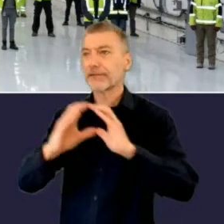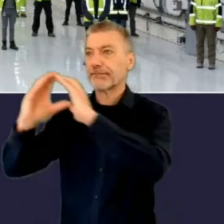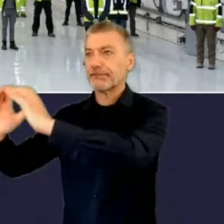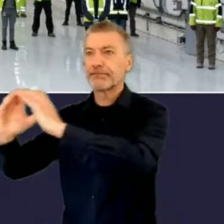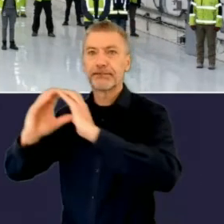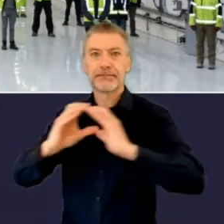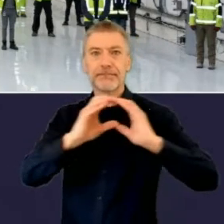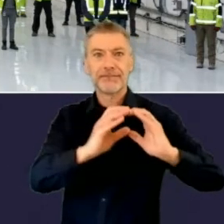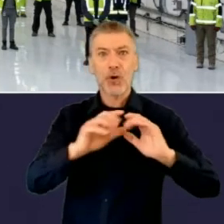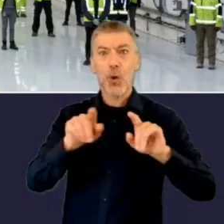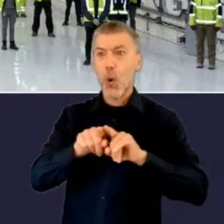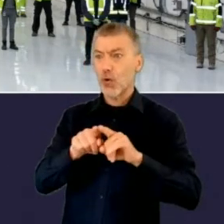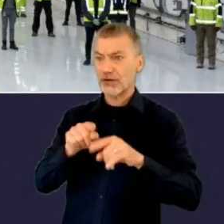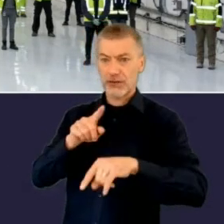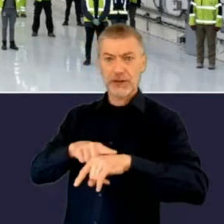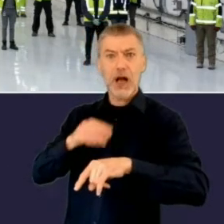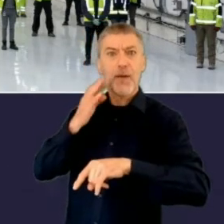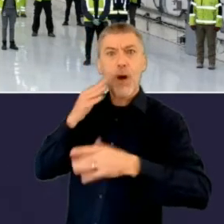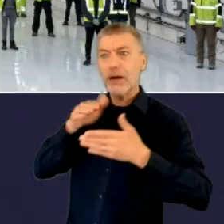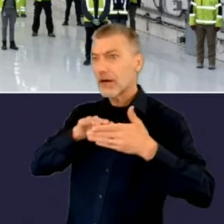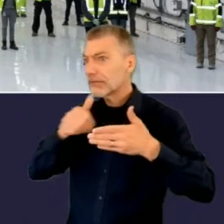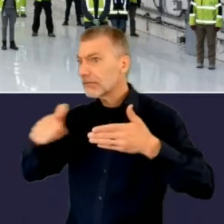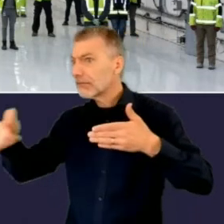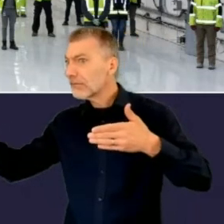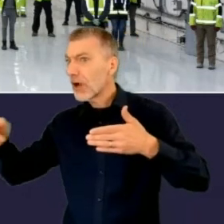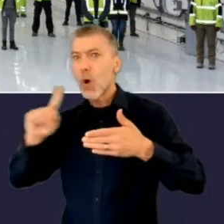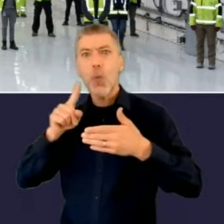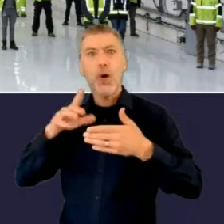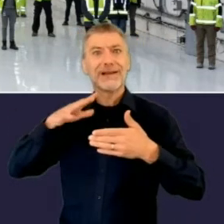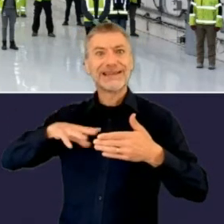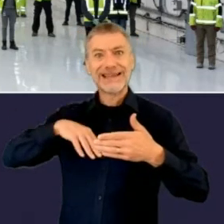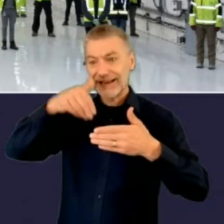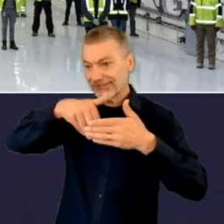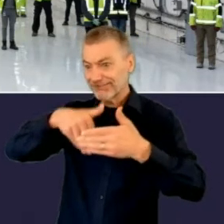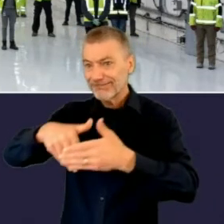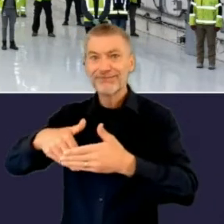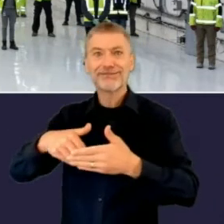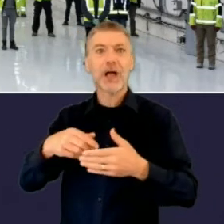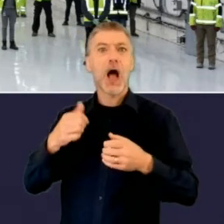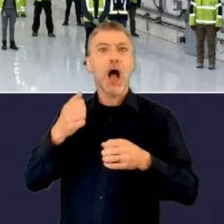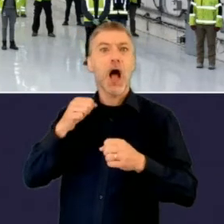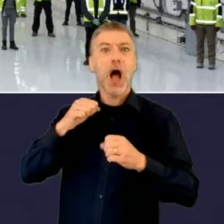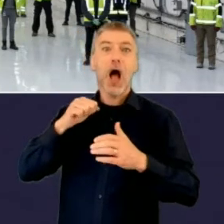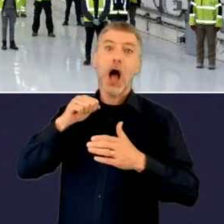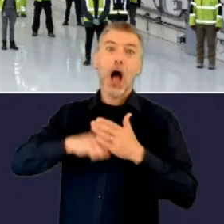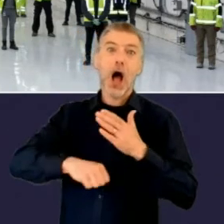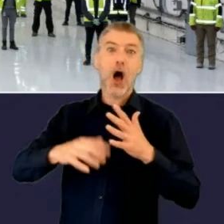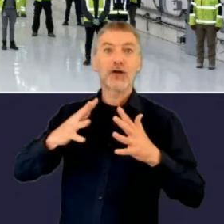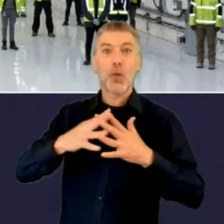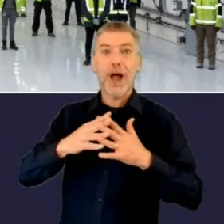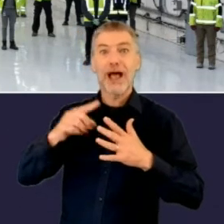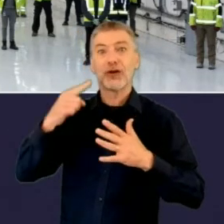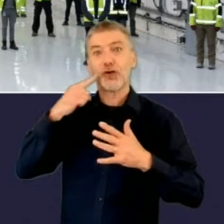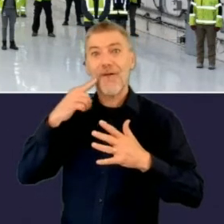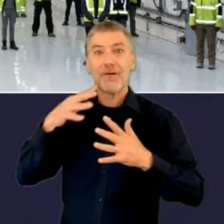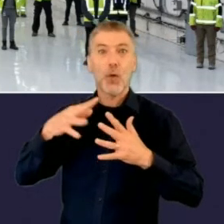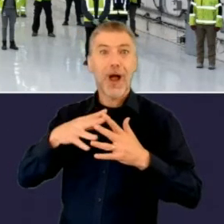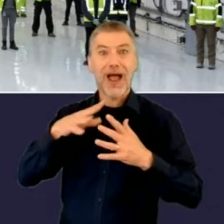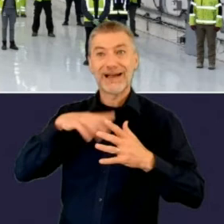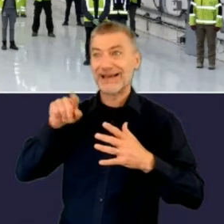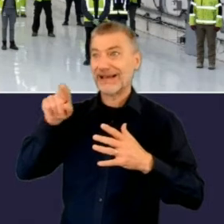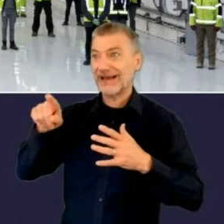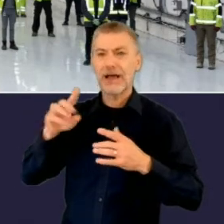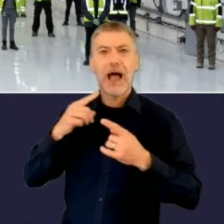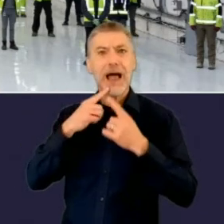which include things like the type of testing required, hardware and software requirements for the engine, what data to be recorded, as well as a lot of